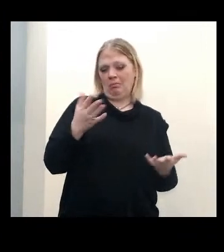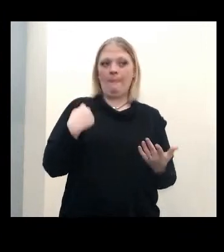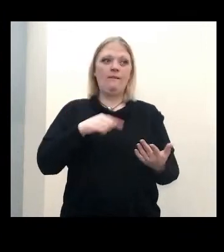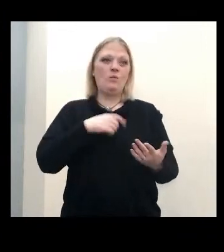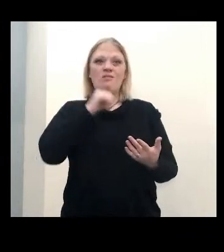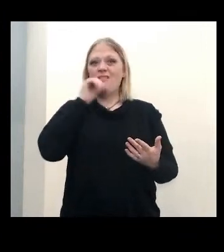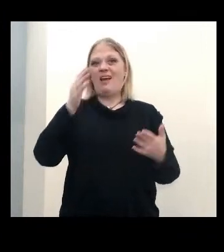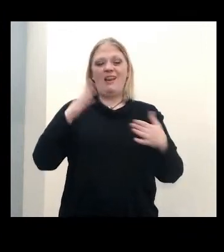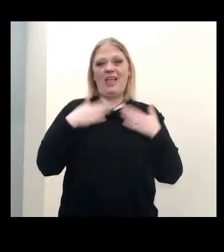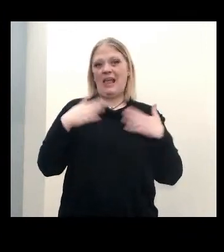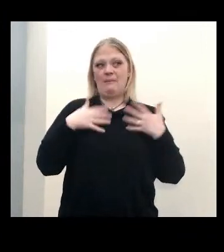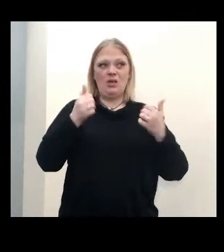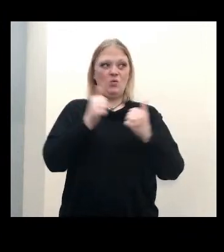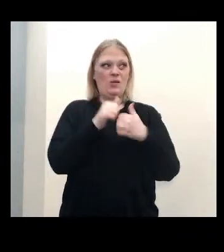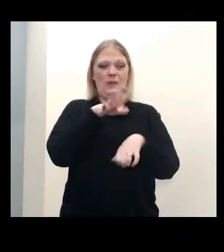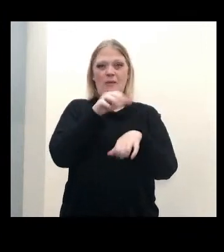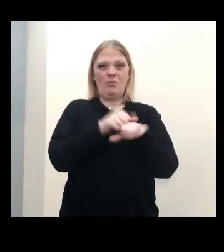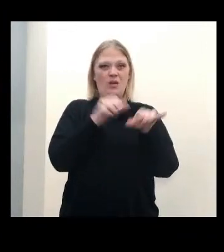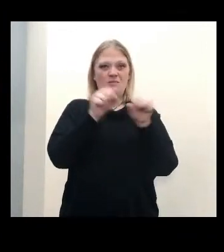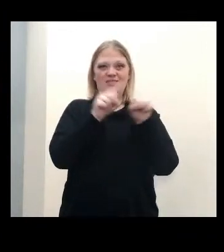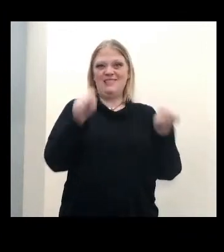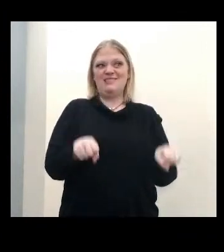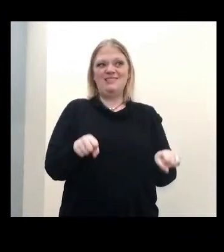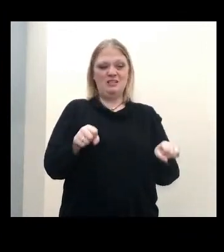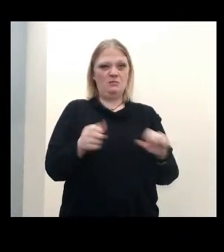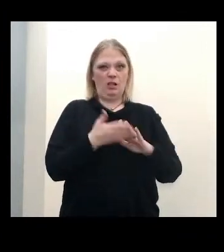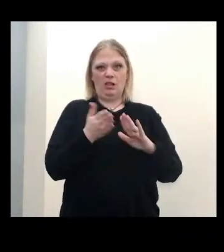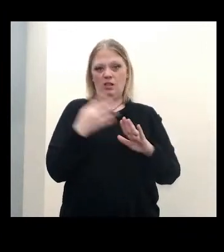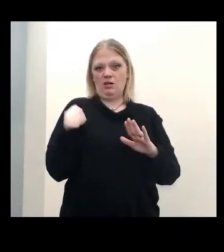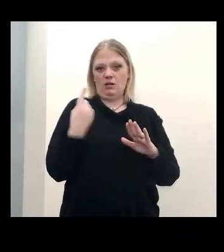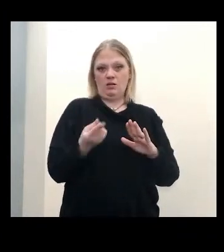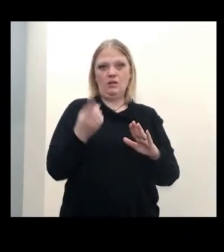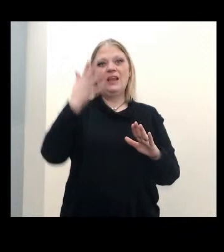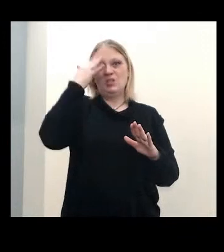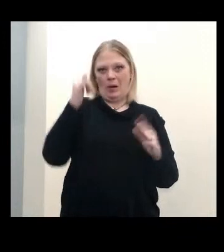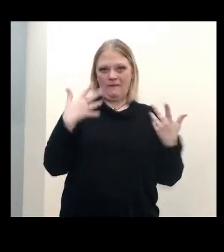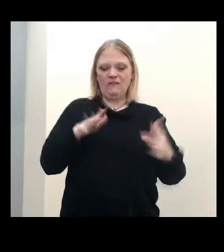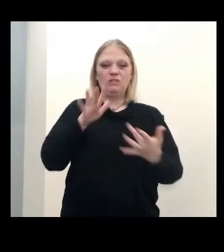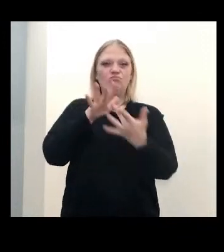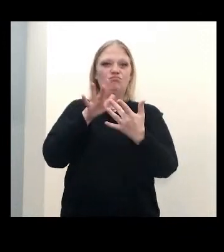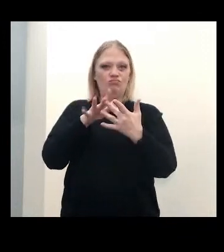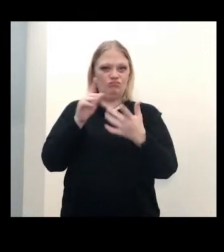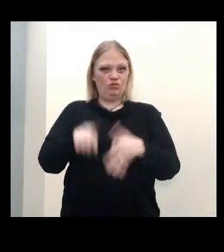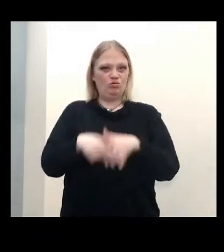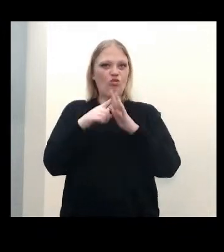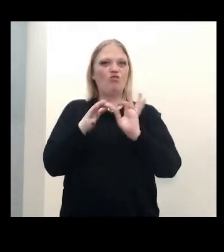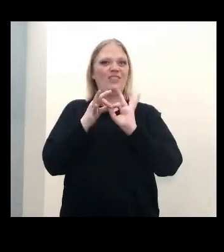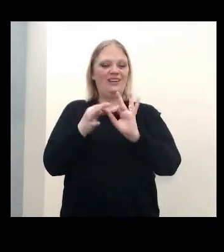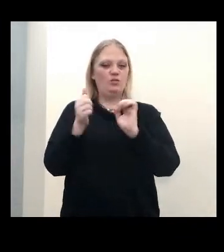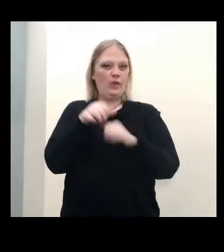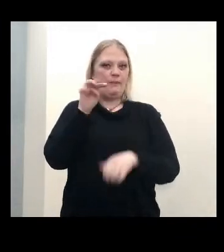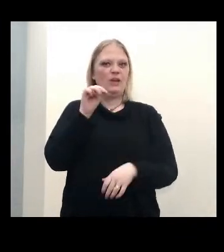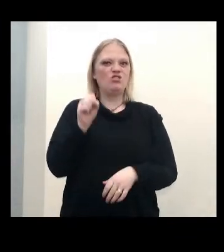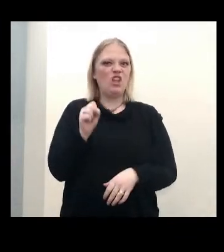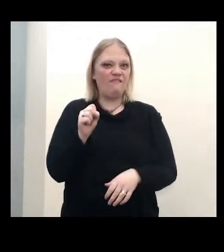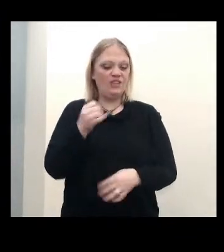the way the appointment system has been working, so that's why we've reached out and we've started this relationship with Microsoft. And if things go well, hopefully